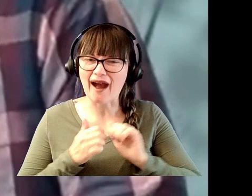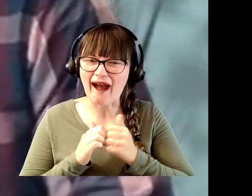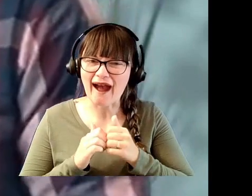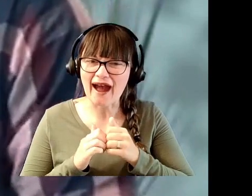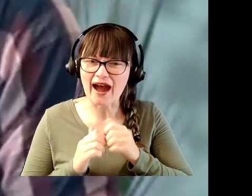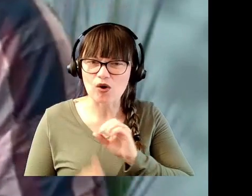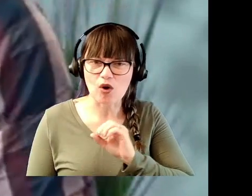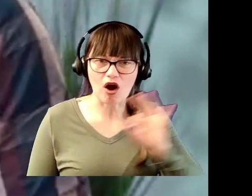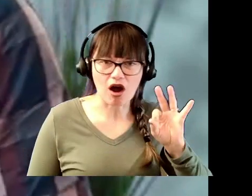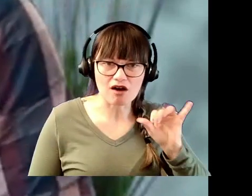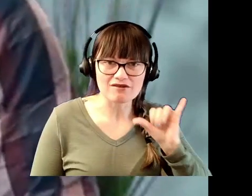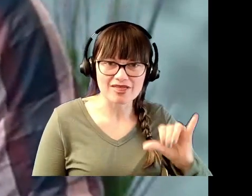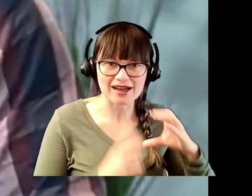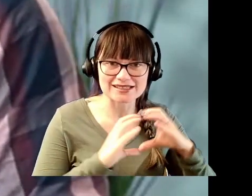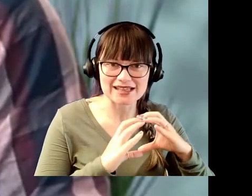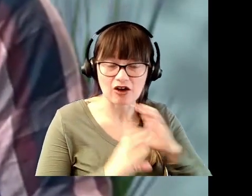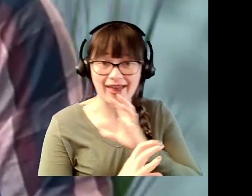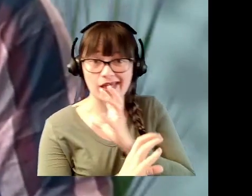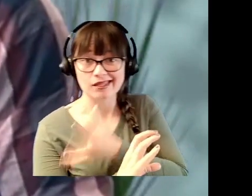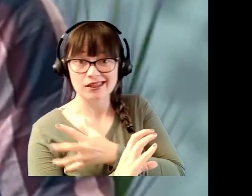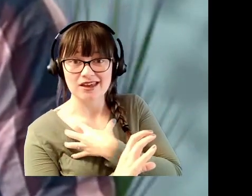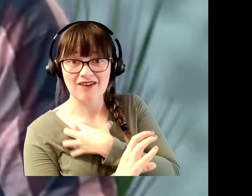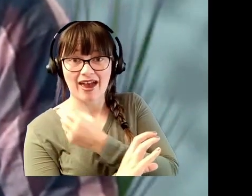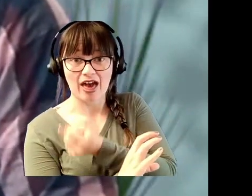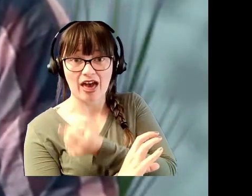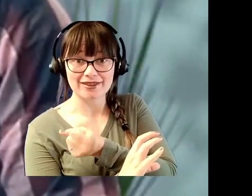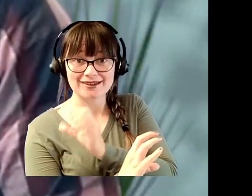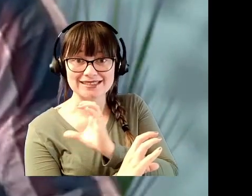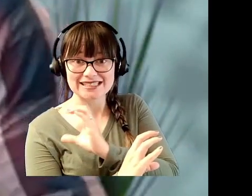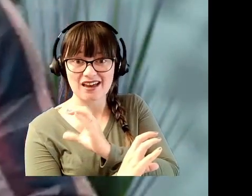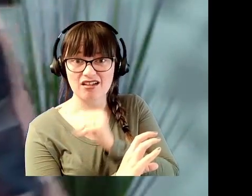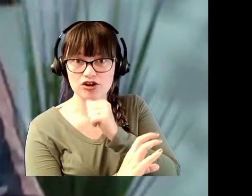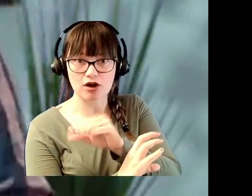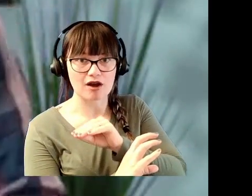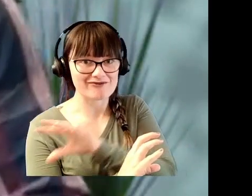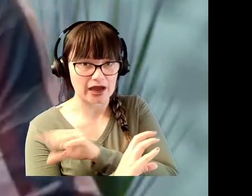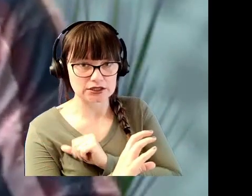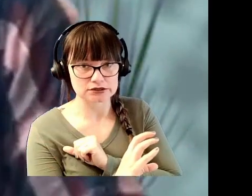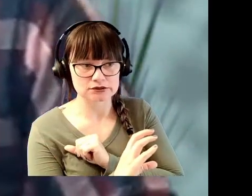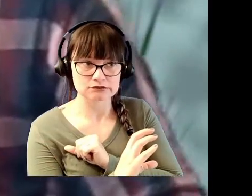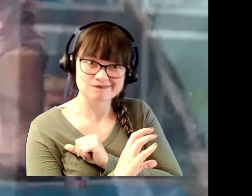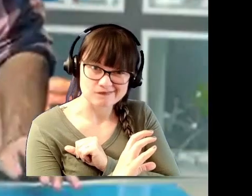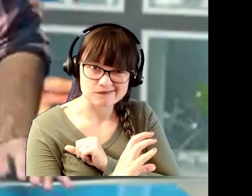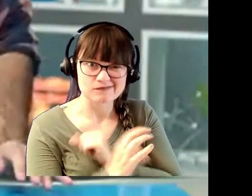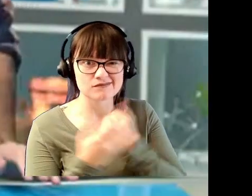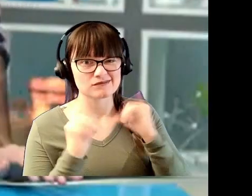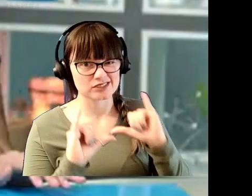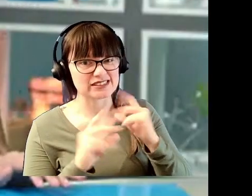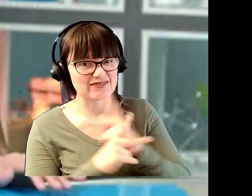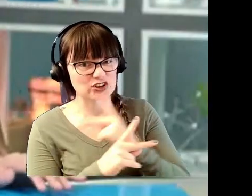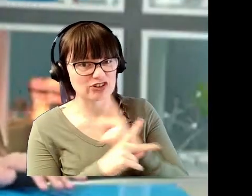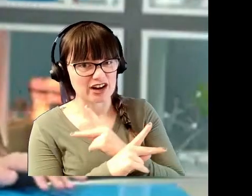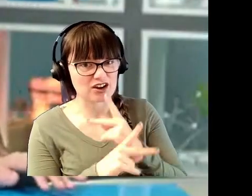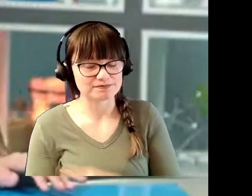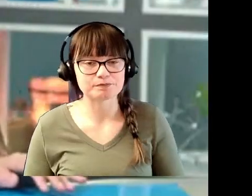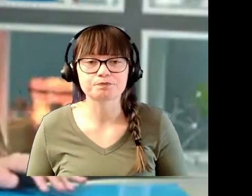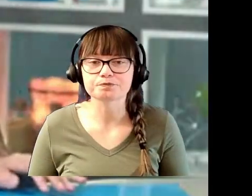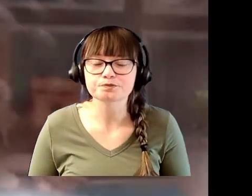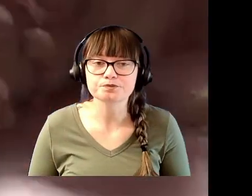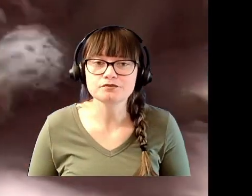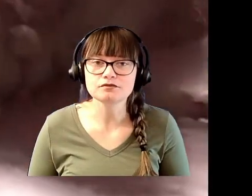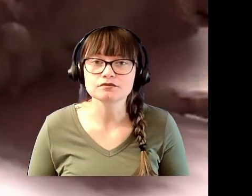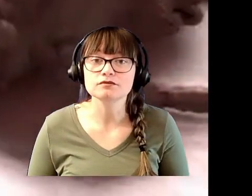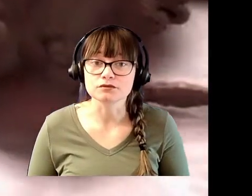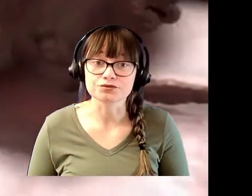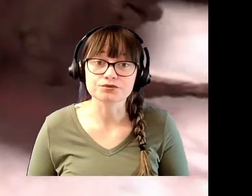those cells and leave all of your healthy cells completely unaffected? And that's kind of still where we're working. But when the cancer